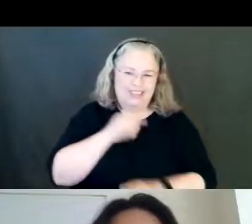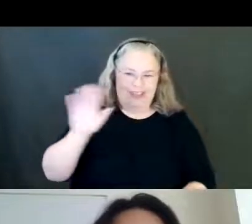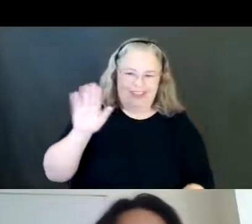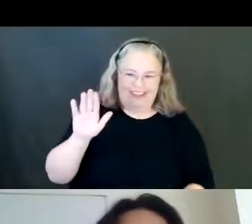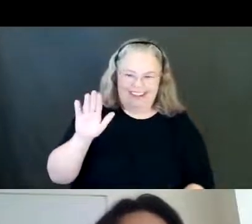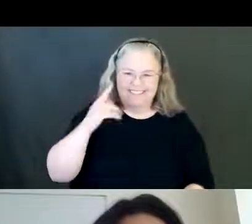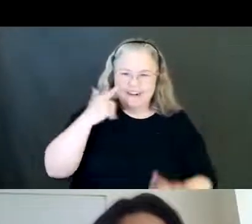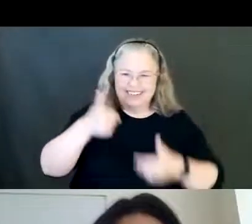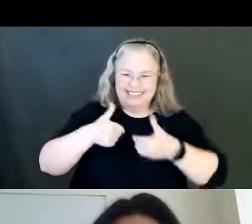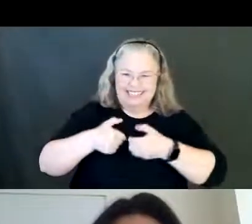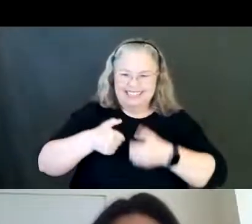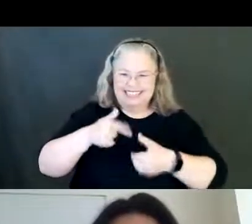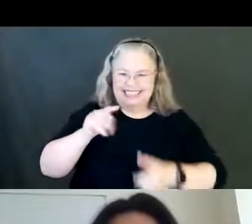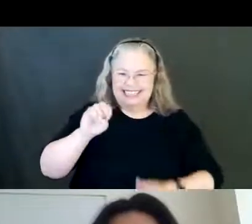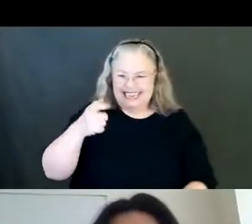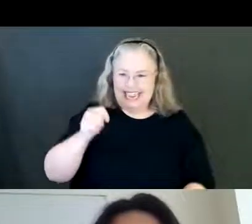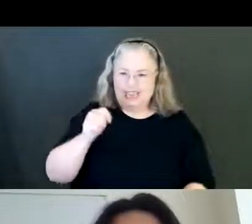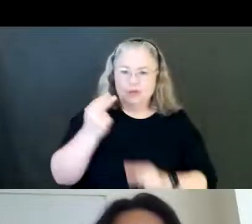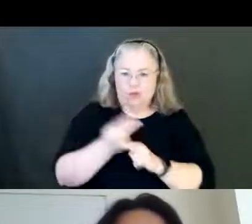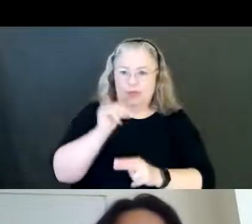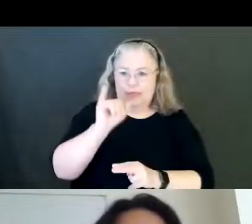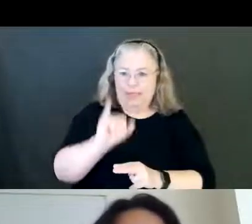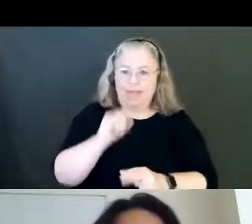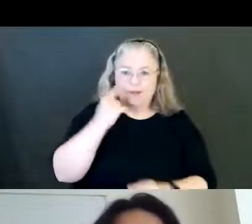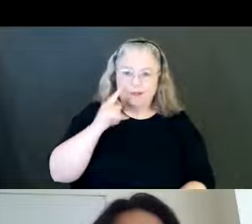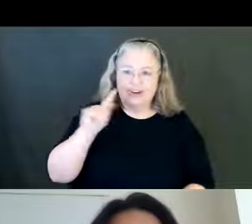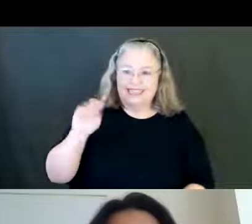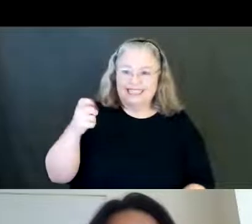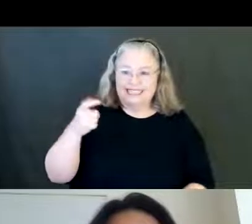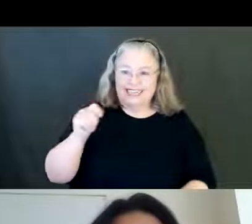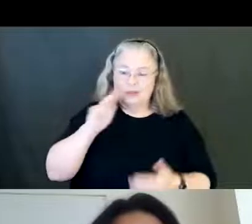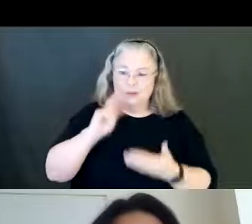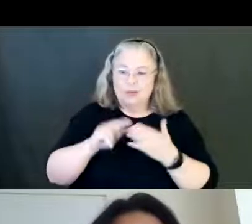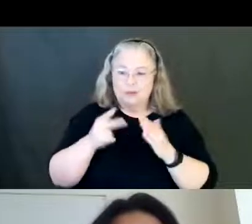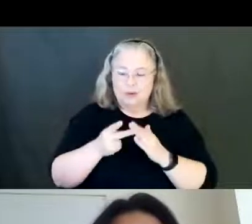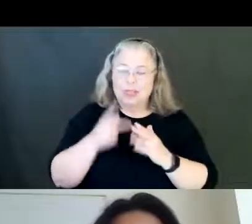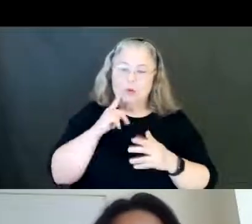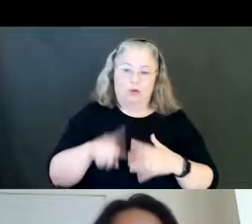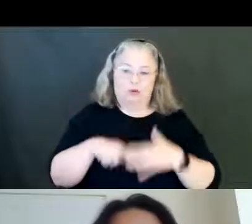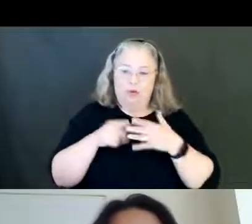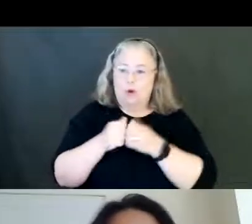But please do visit this link and we will be able to get started with our first question.